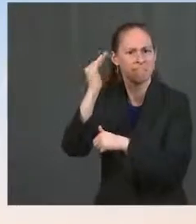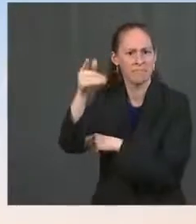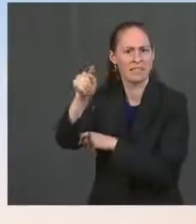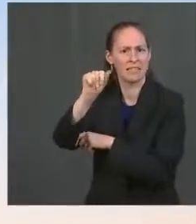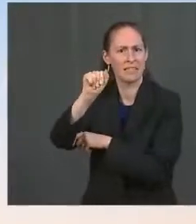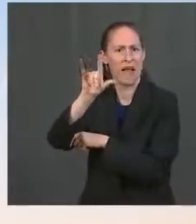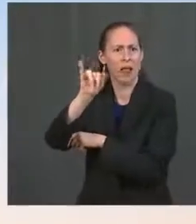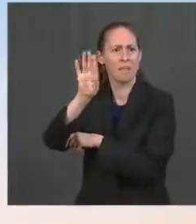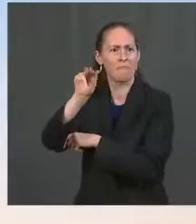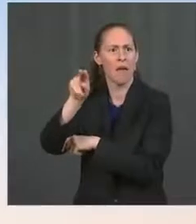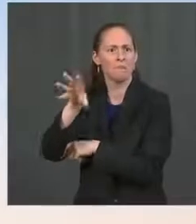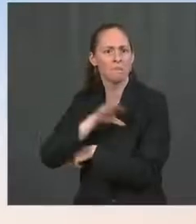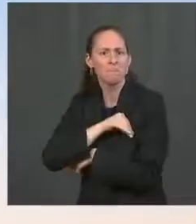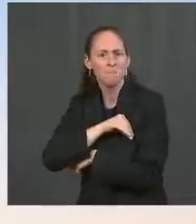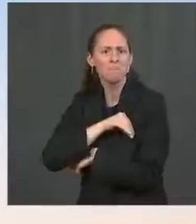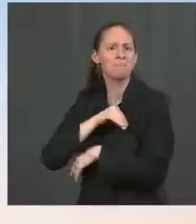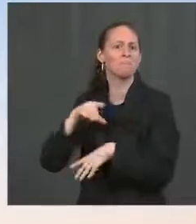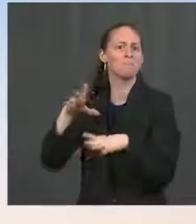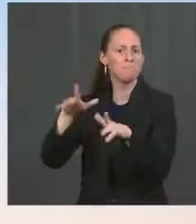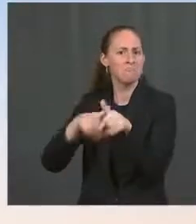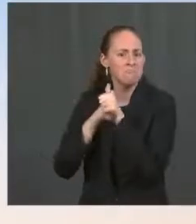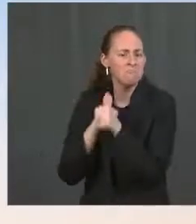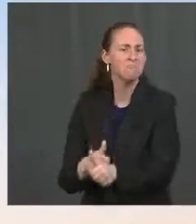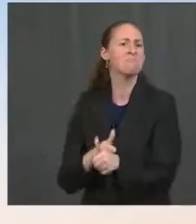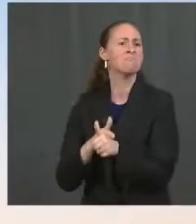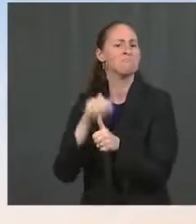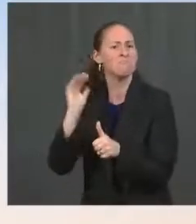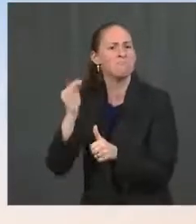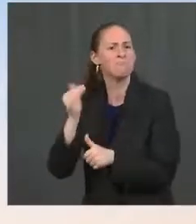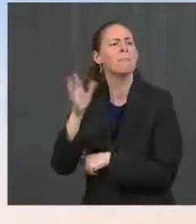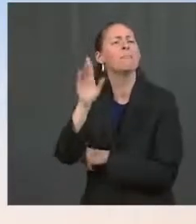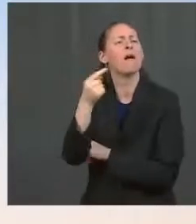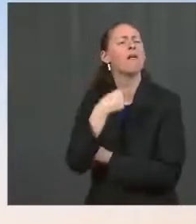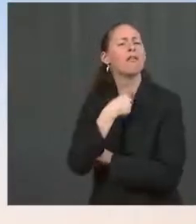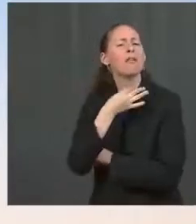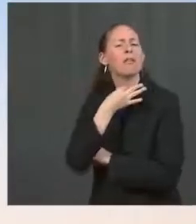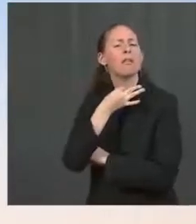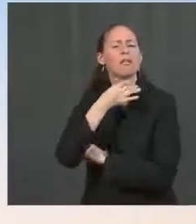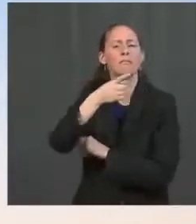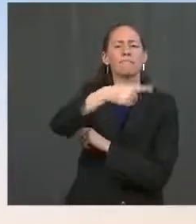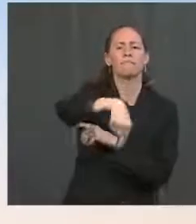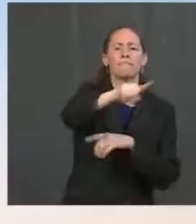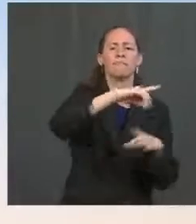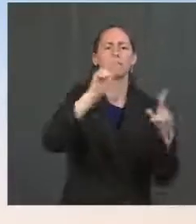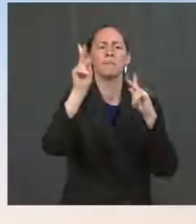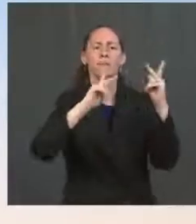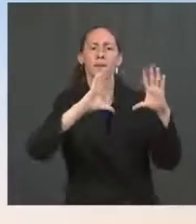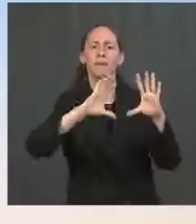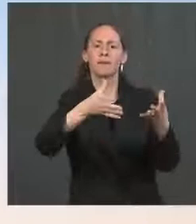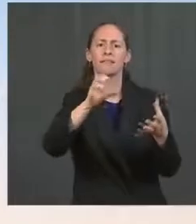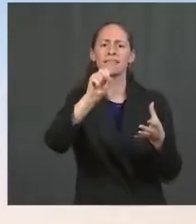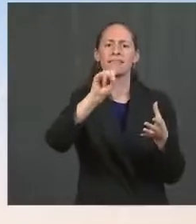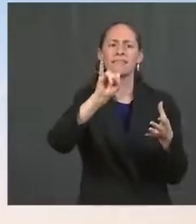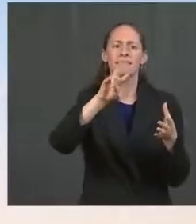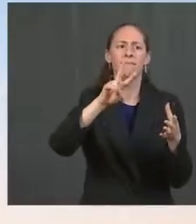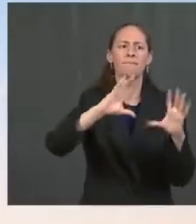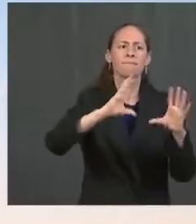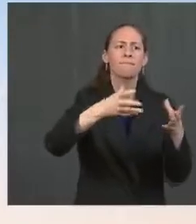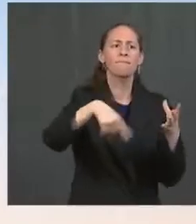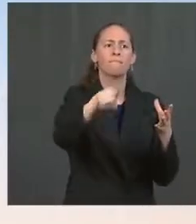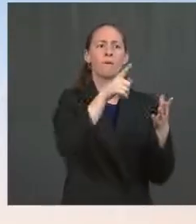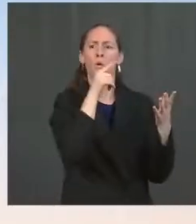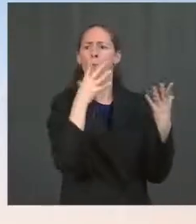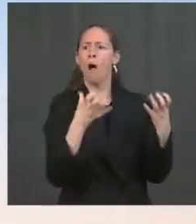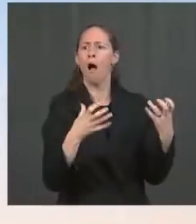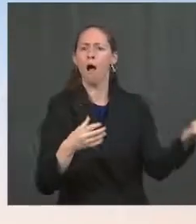about SIV applicants and others who have assisted the United States. Should we read in that the Taliban has not been cooperative? And Afghans who work